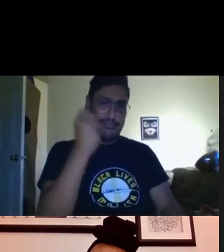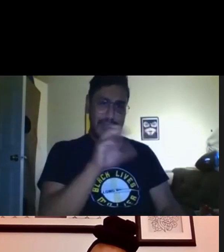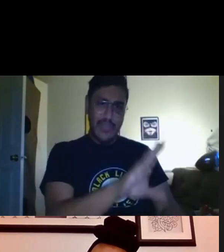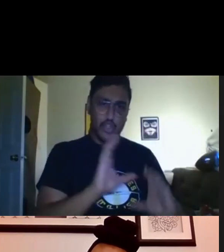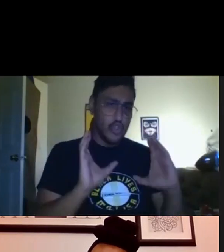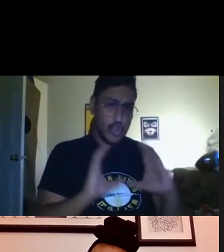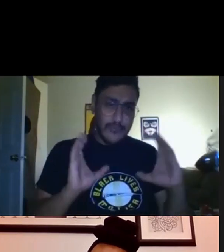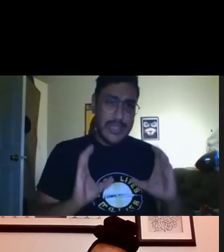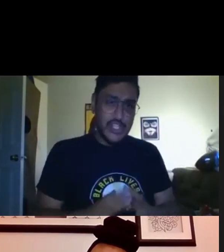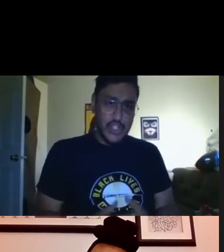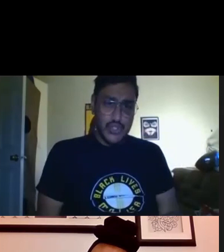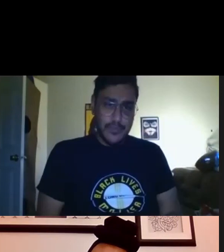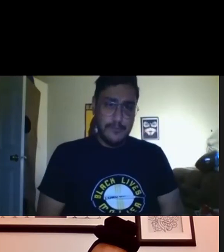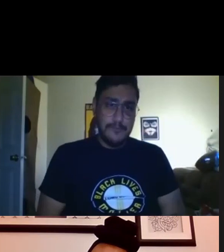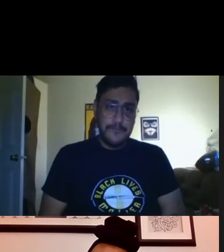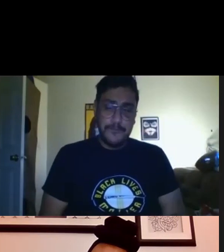to do.